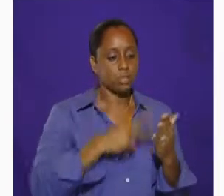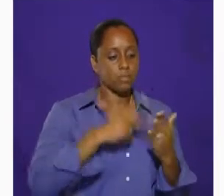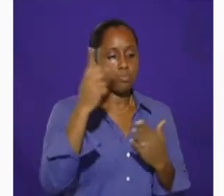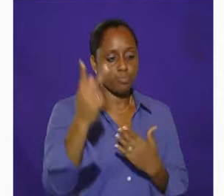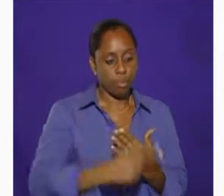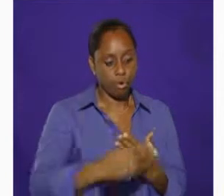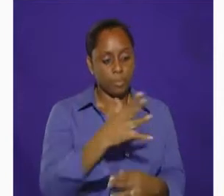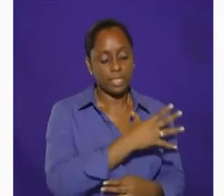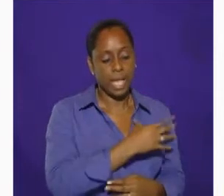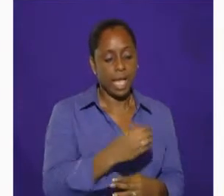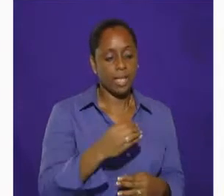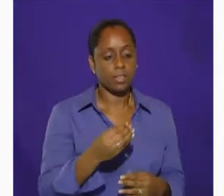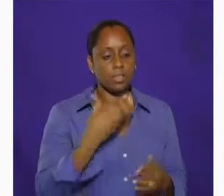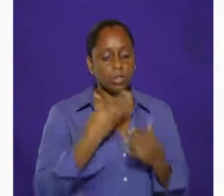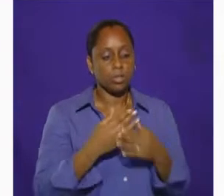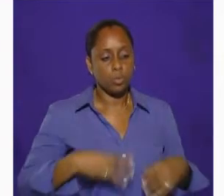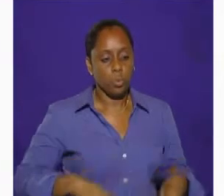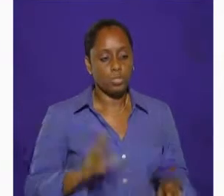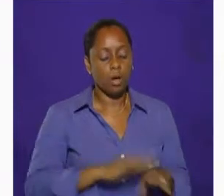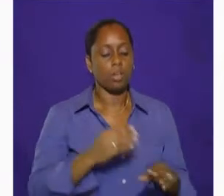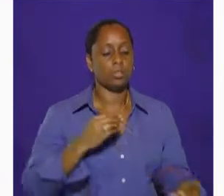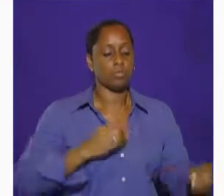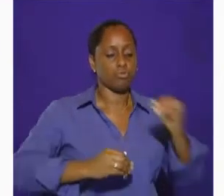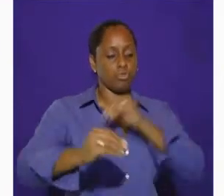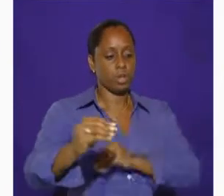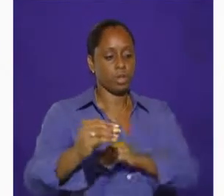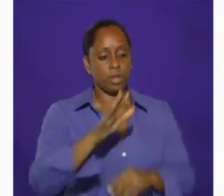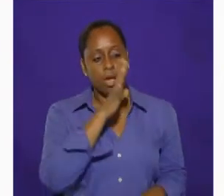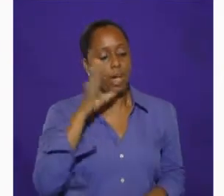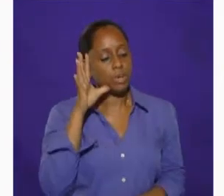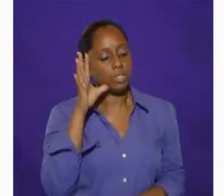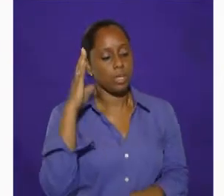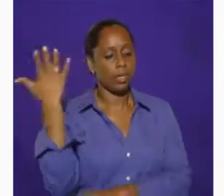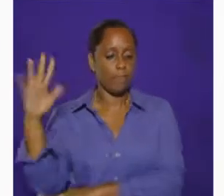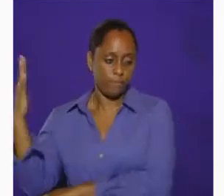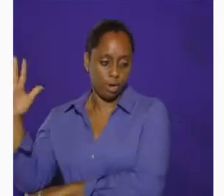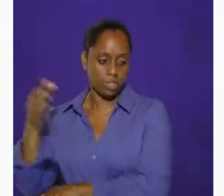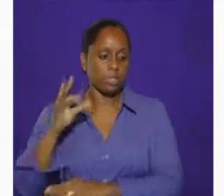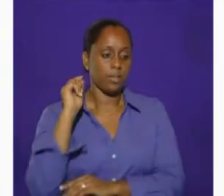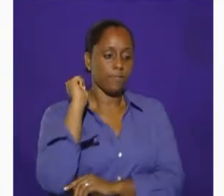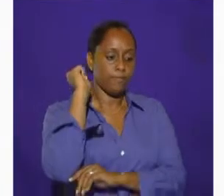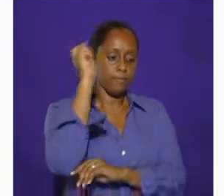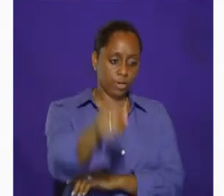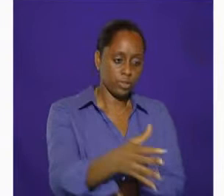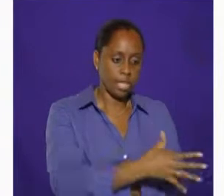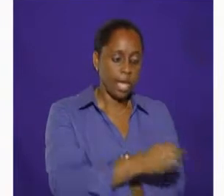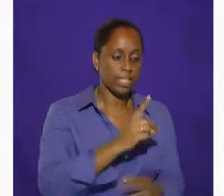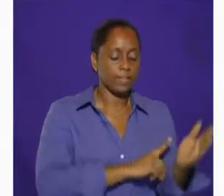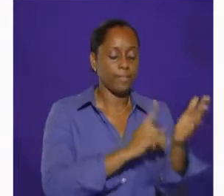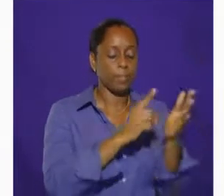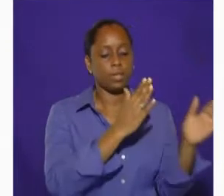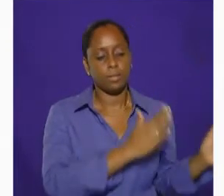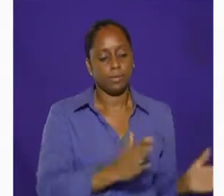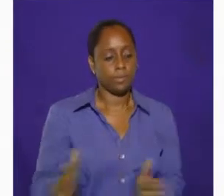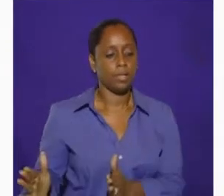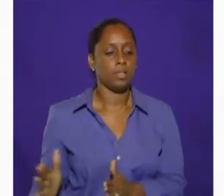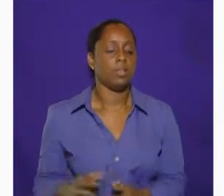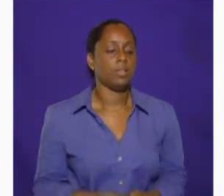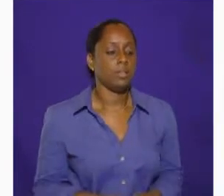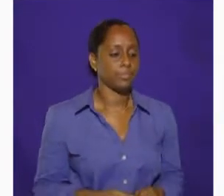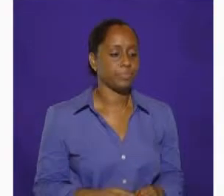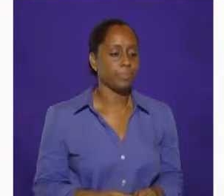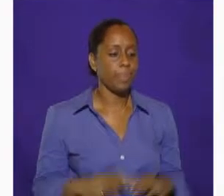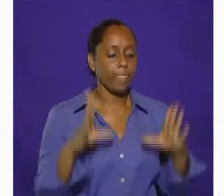programs, and strategies on trade, agriculture, forestry, and fisheries, and development